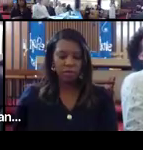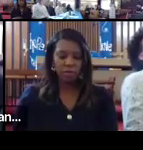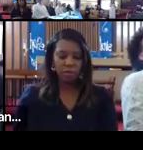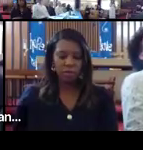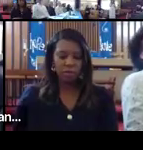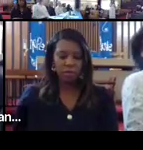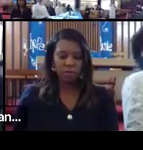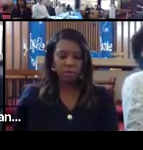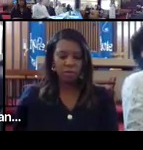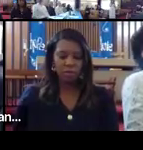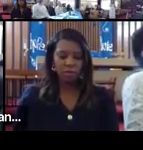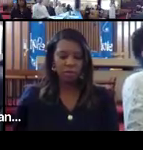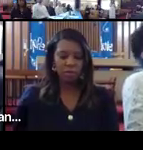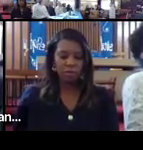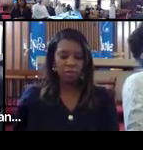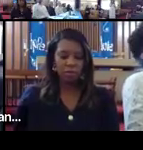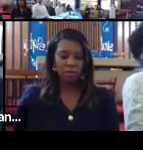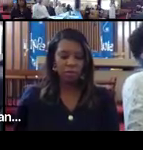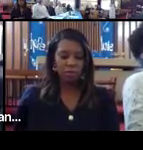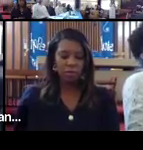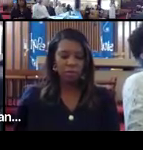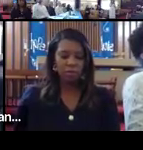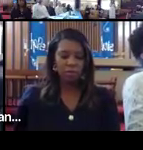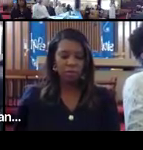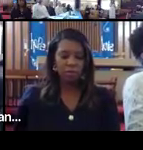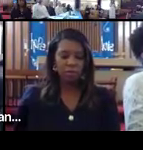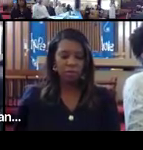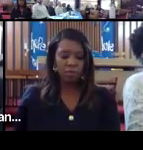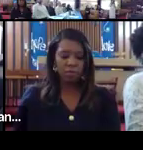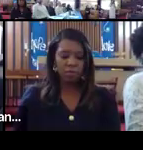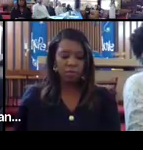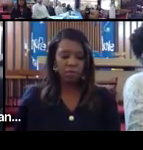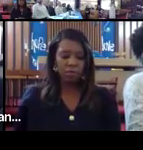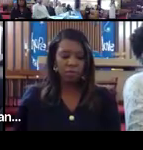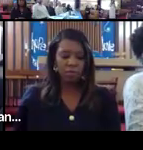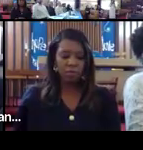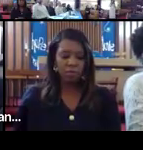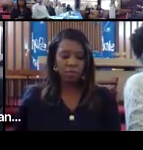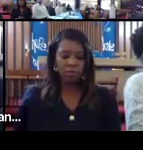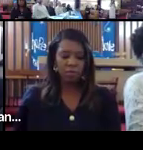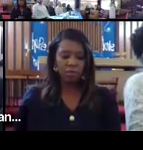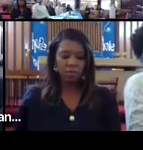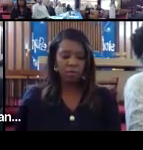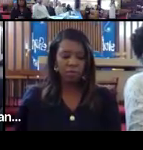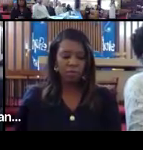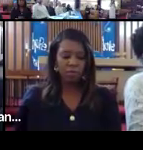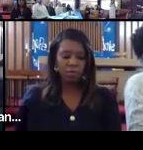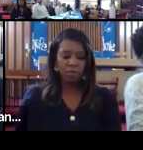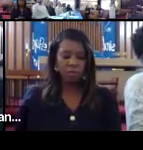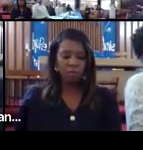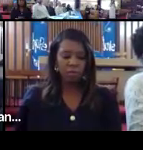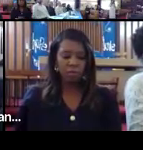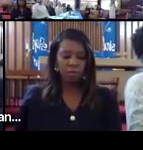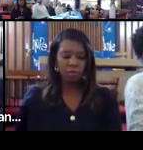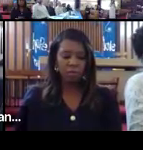the planning commission to support the neighborhood plan, not just as approval, but in action. For the families and children who